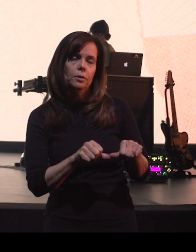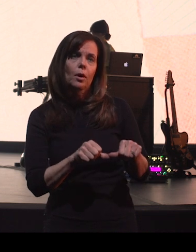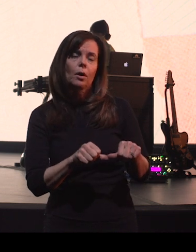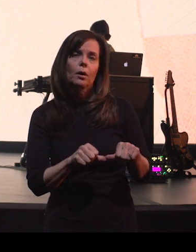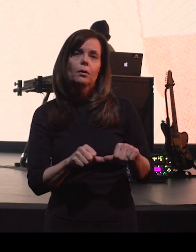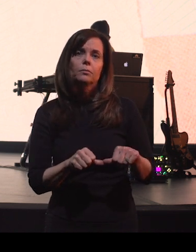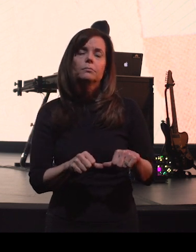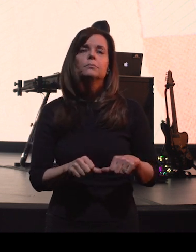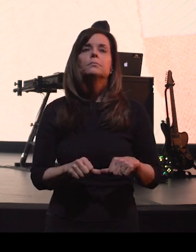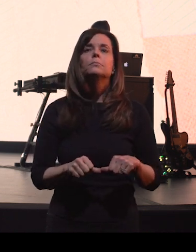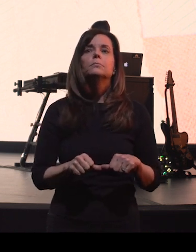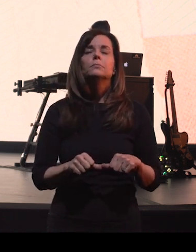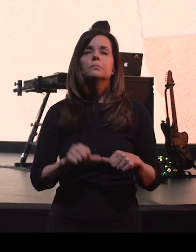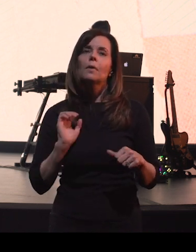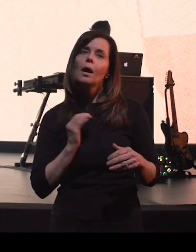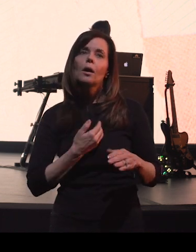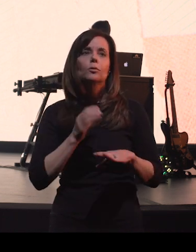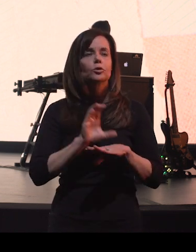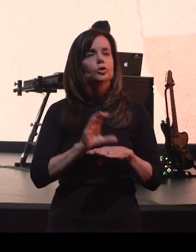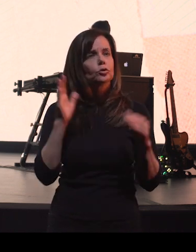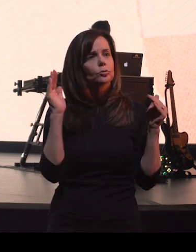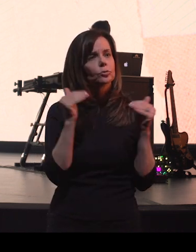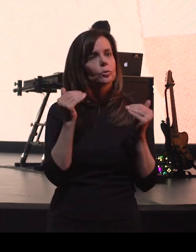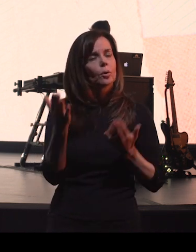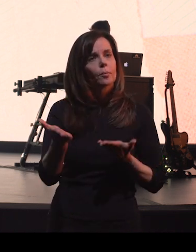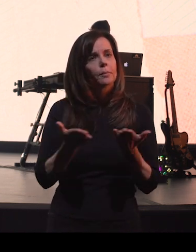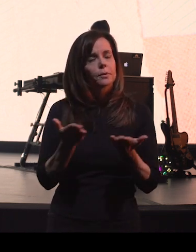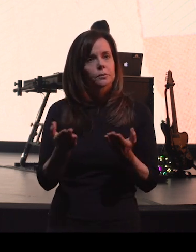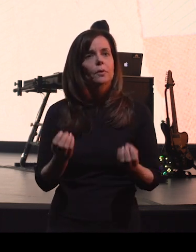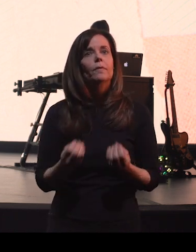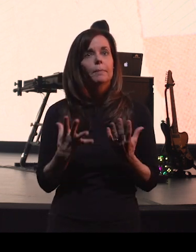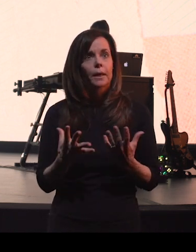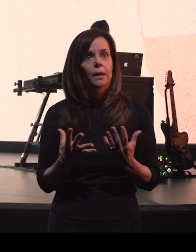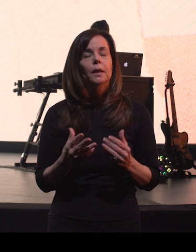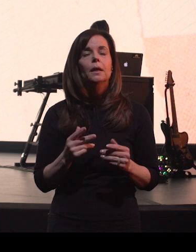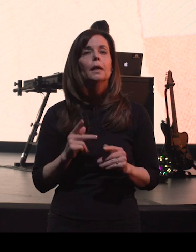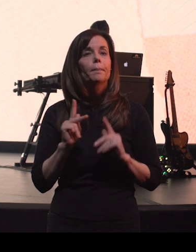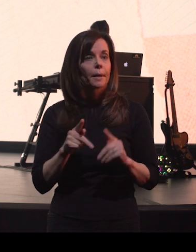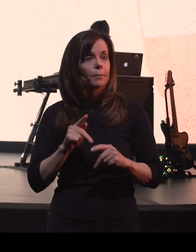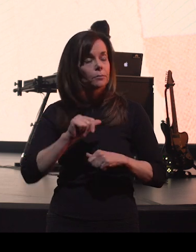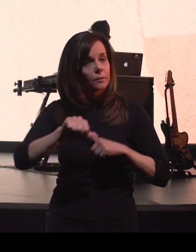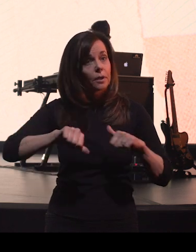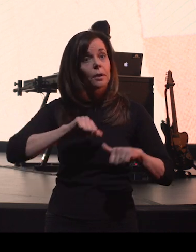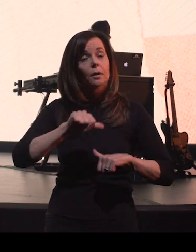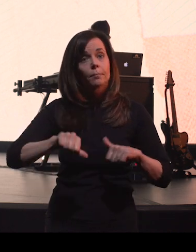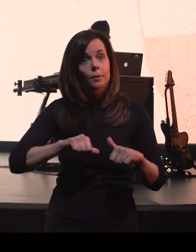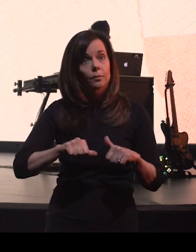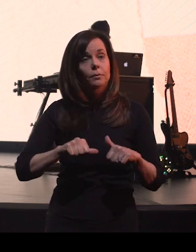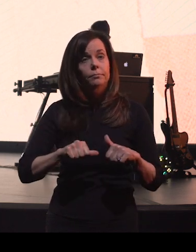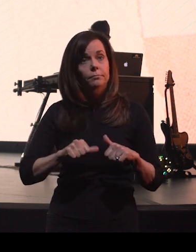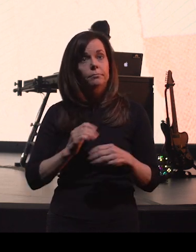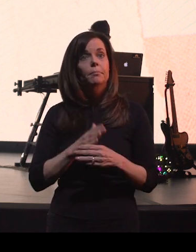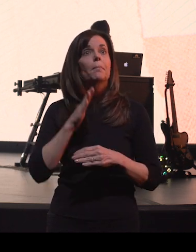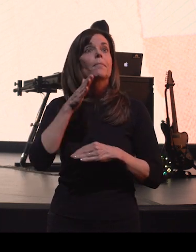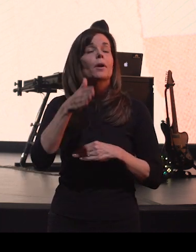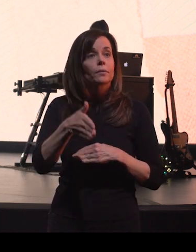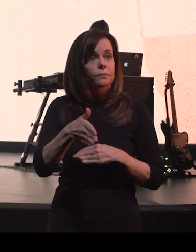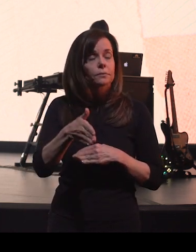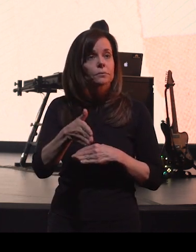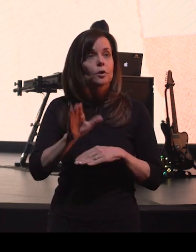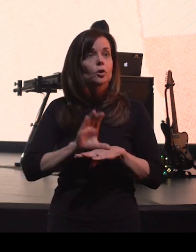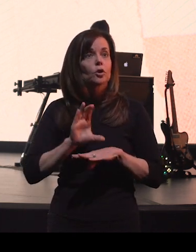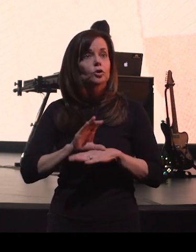to serve many people in a part of our, as part of our community, those beyond our church community, who's struggling